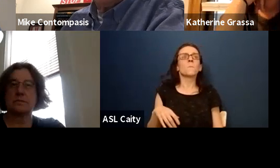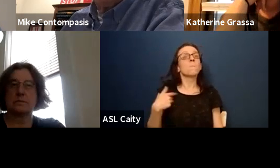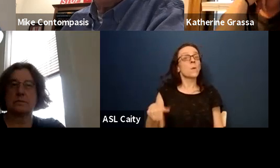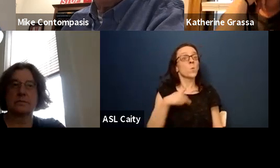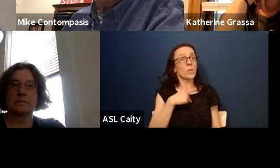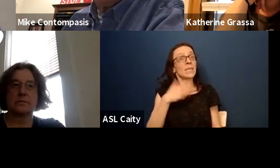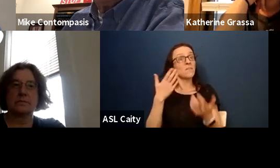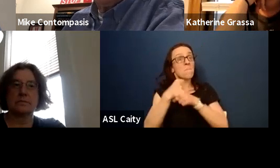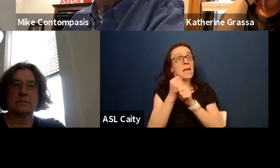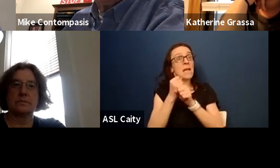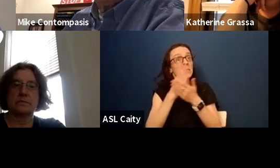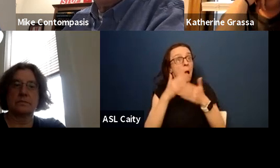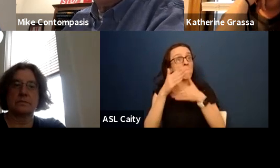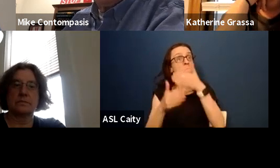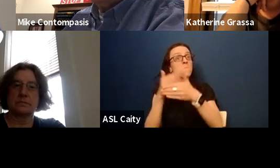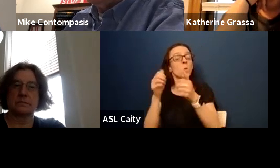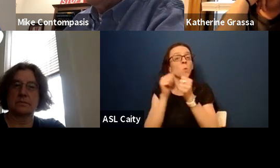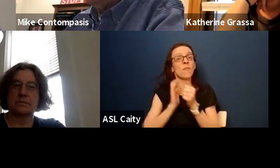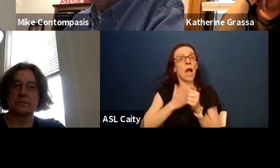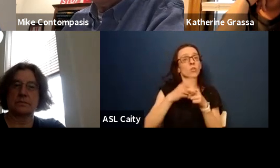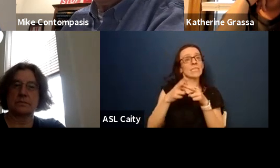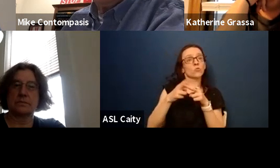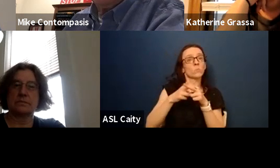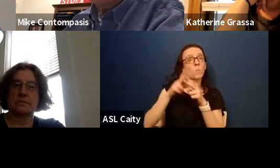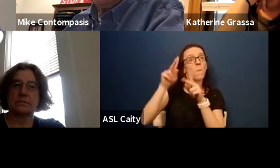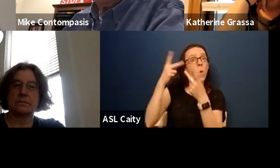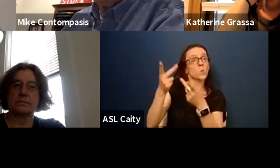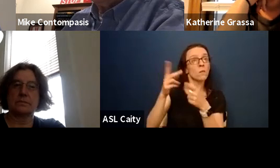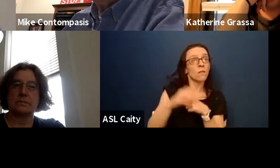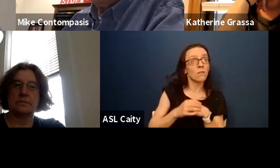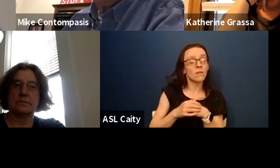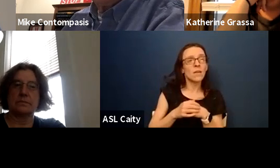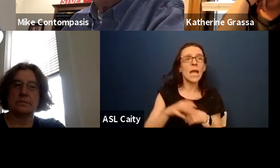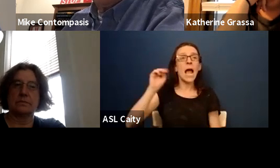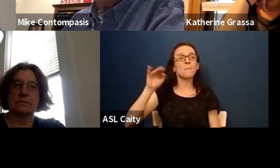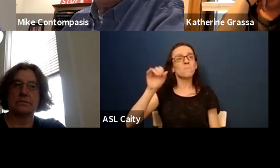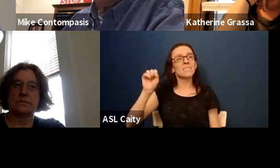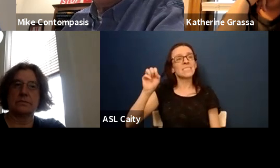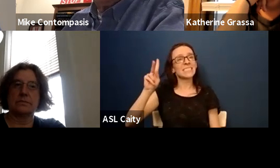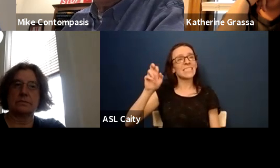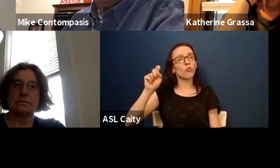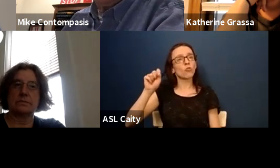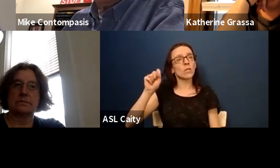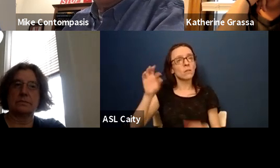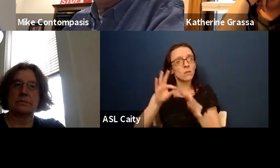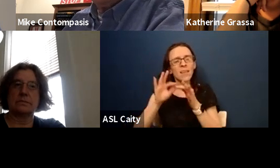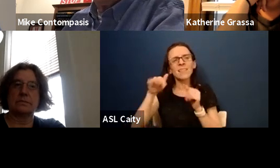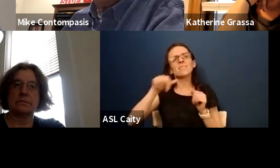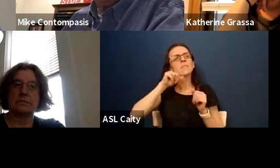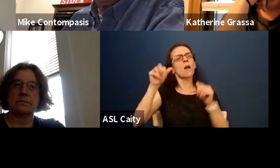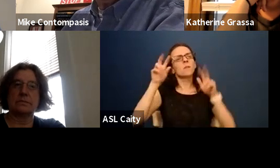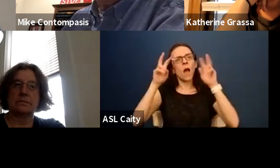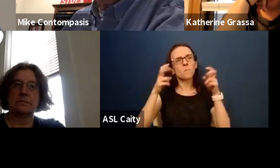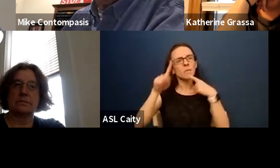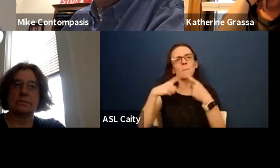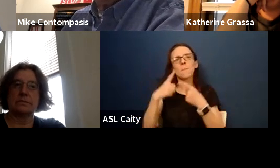proposal that we put in place. And as Ms. Garrett has indicated, this is not a topic around Latin Academy and the